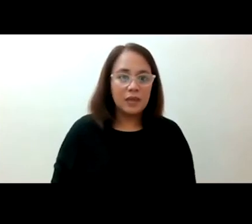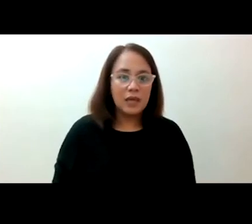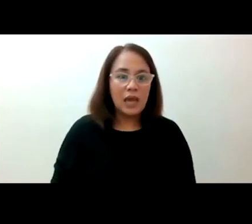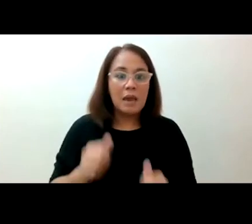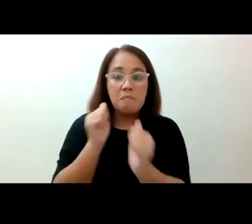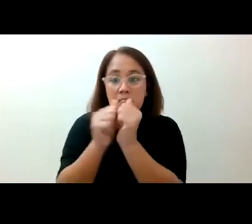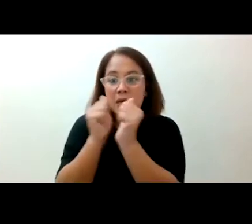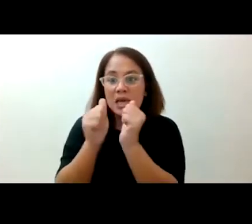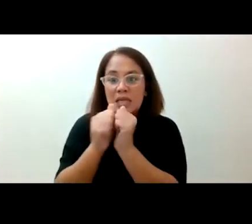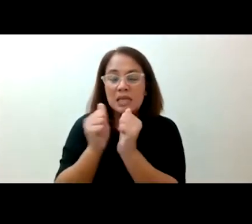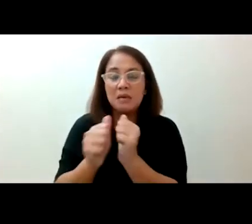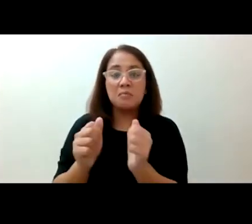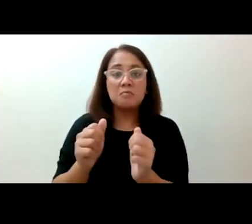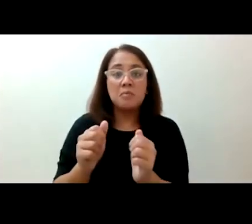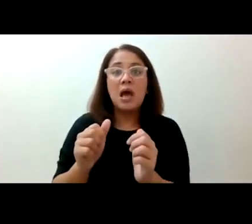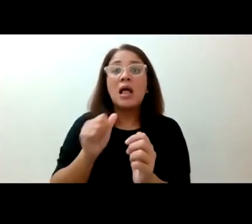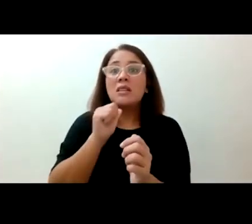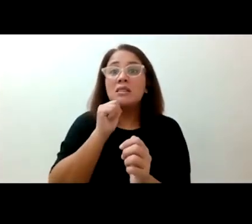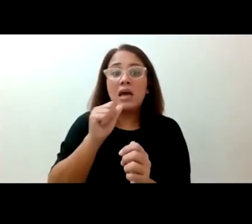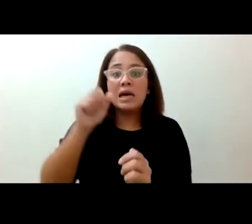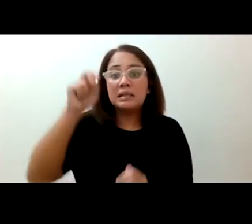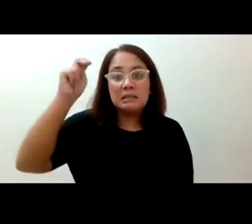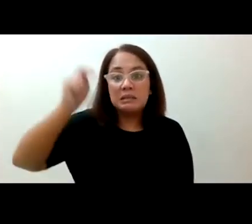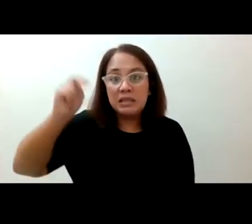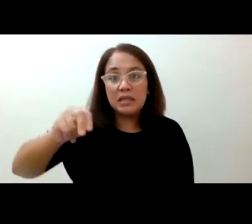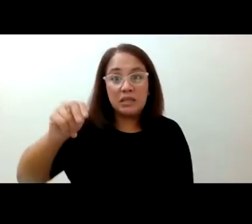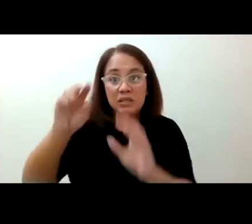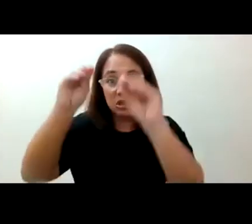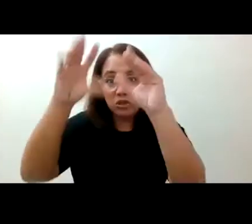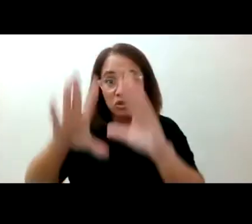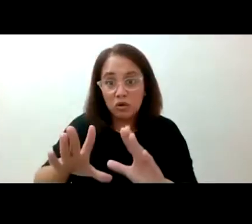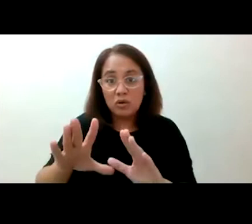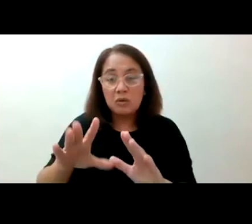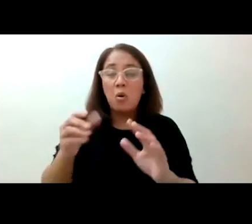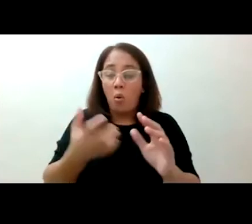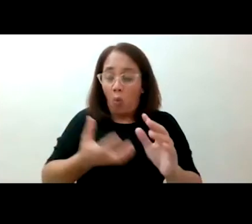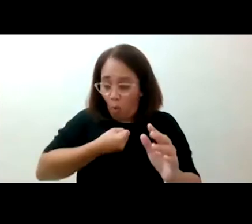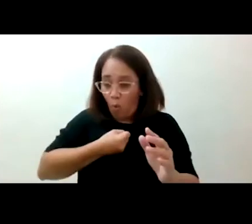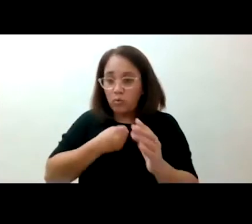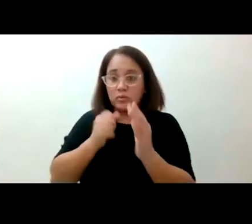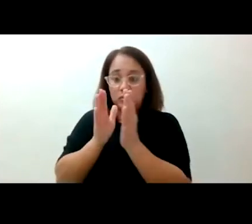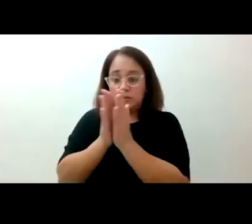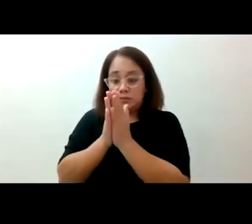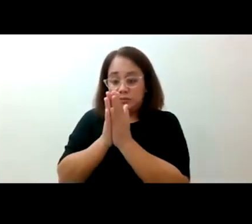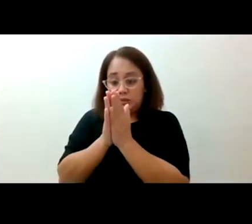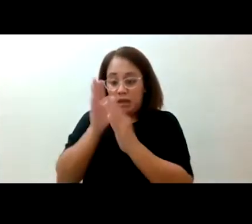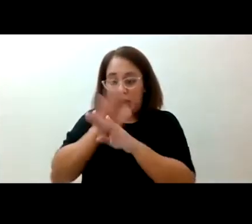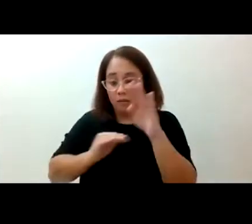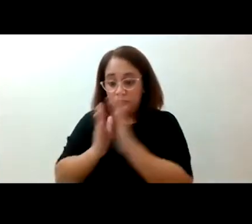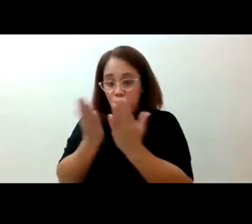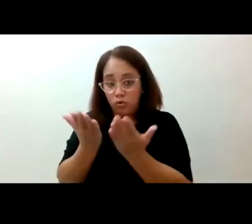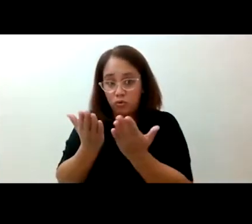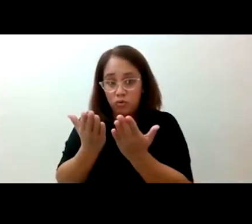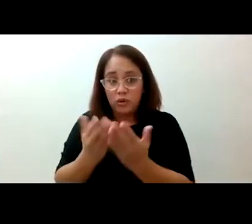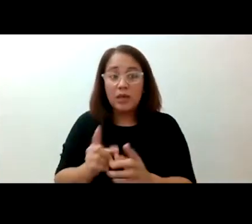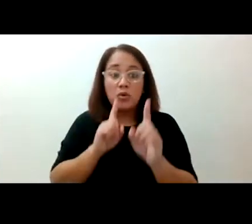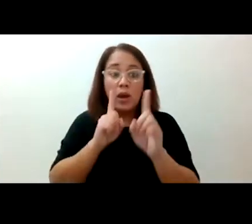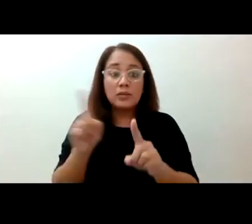can learn through the handbook? A is correct. Yes.